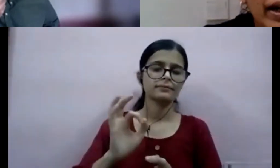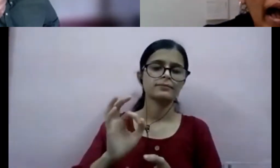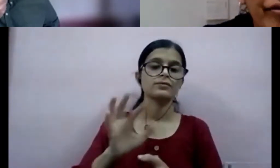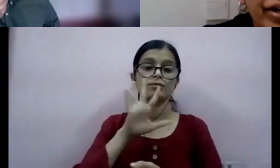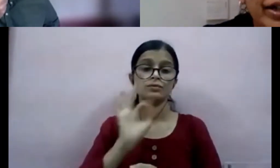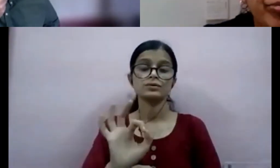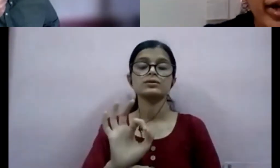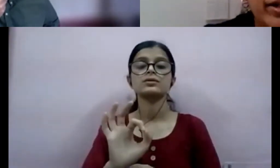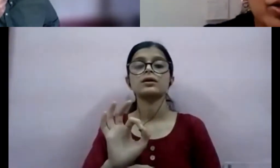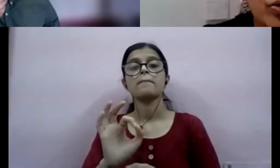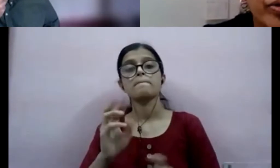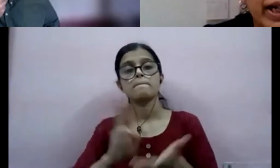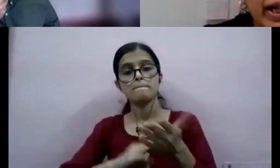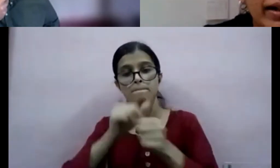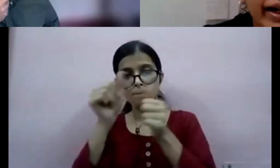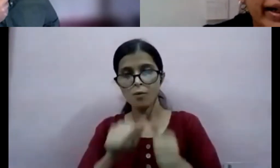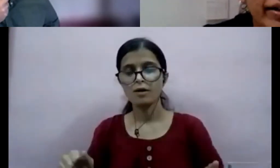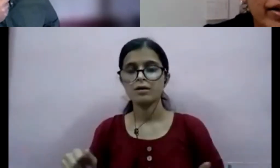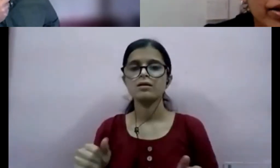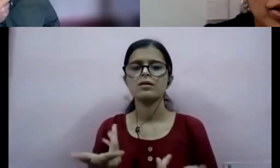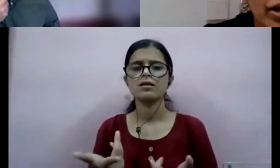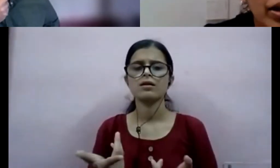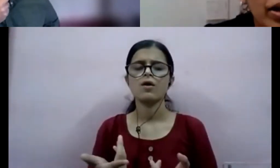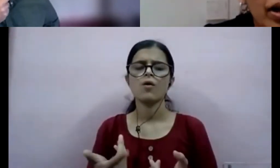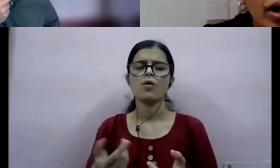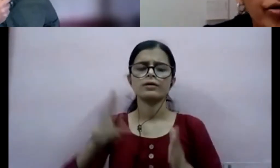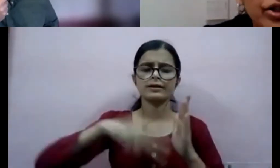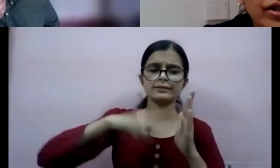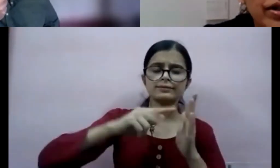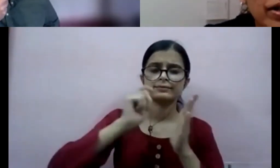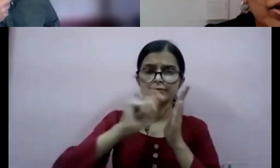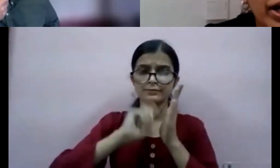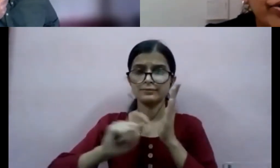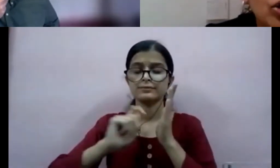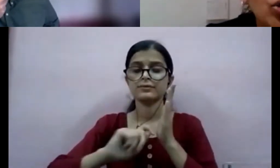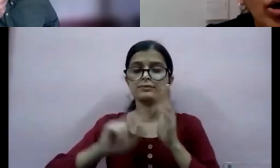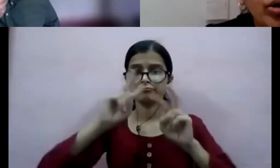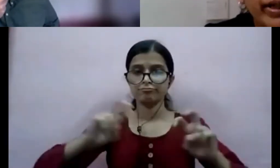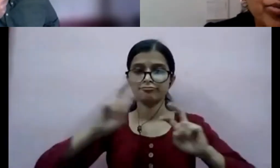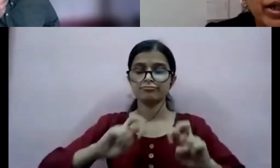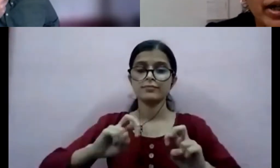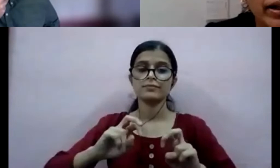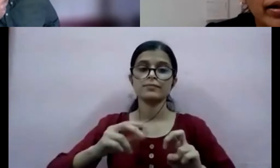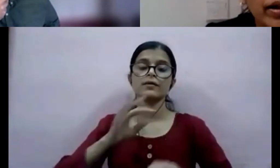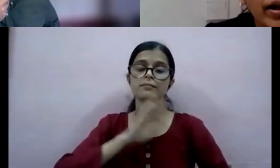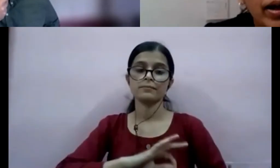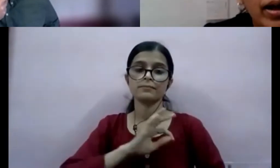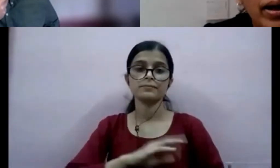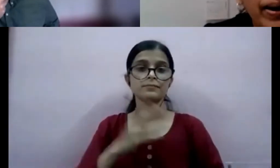the affective practices of reading, writing, and researching for the researcher, and if so, how can this be